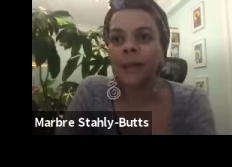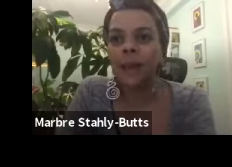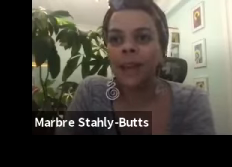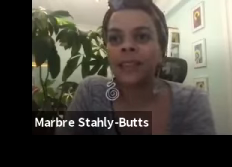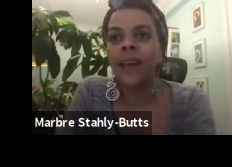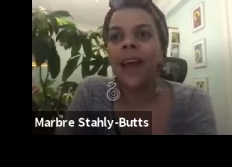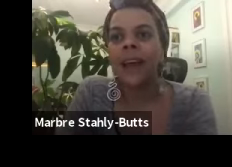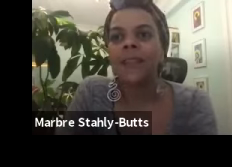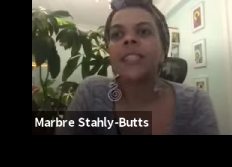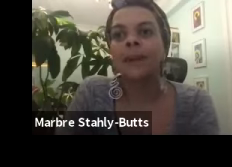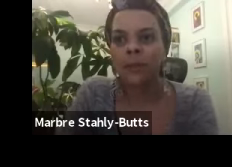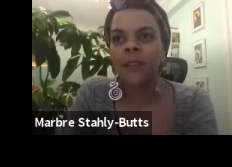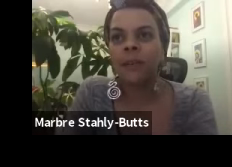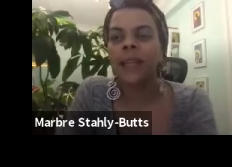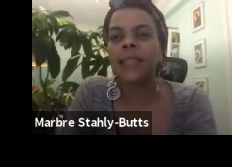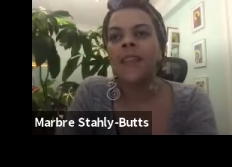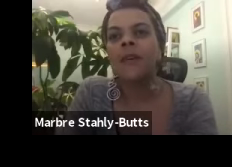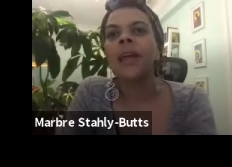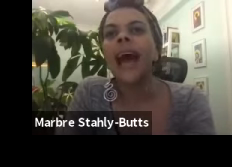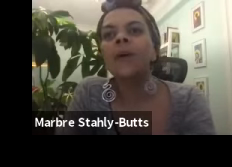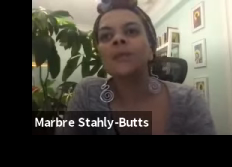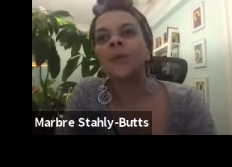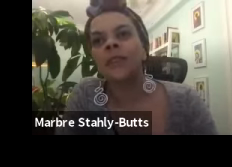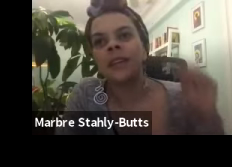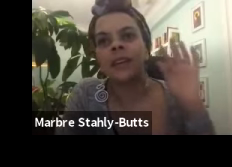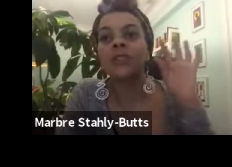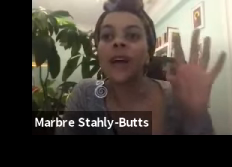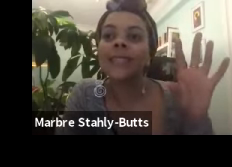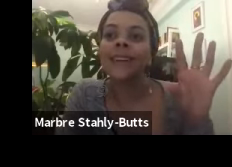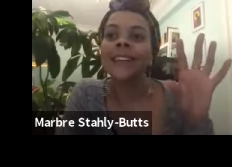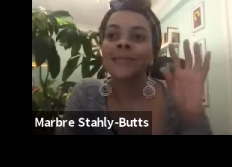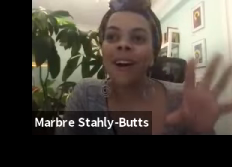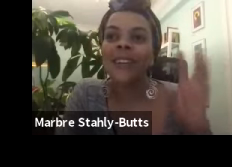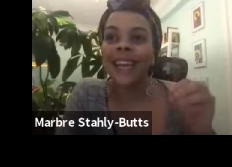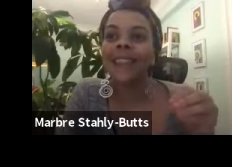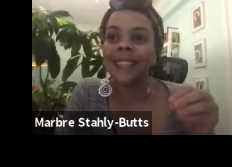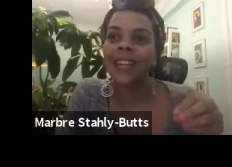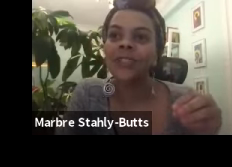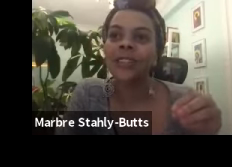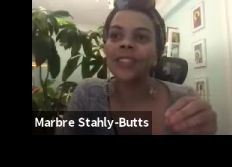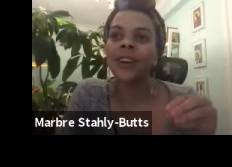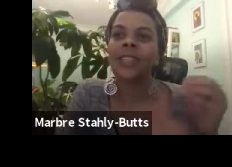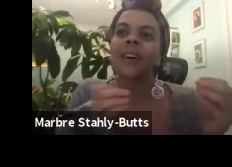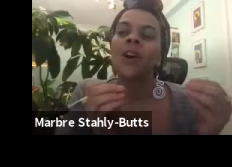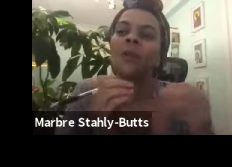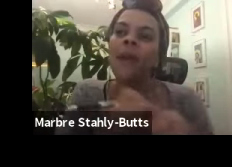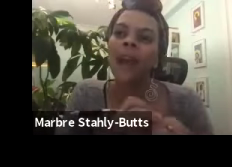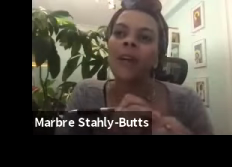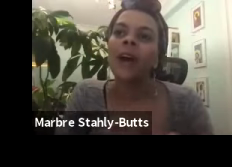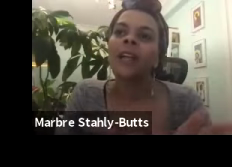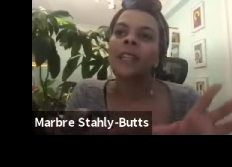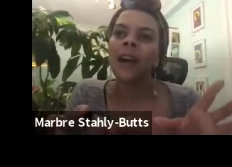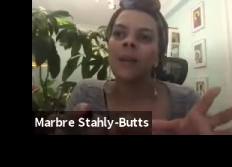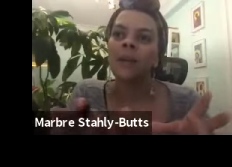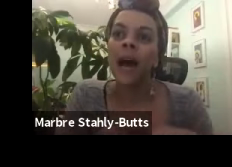formulate demands and kind of the spectrum of demands that would allow us both to address democracy in this country, to start to